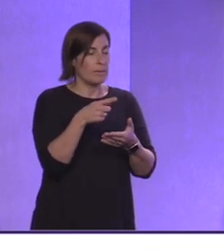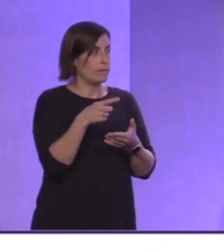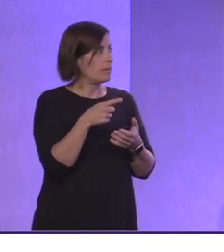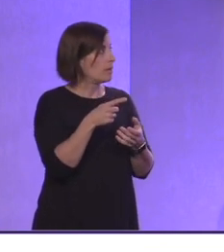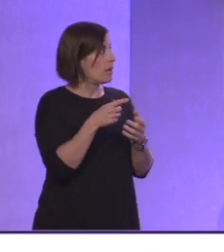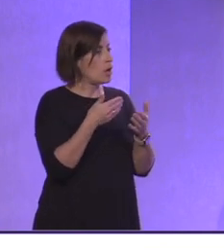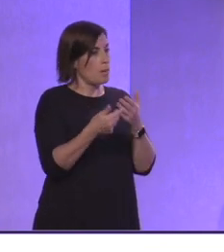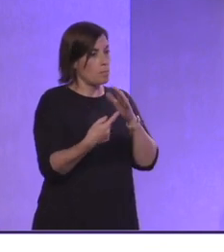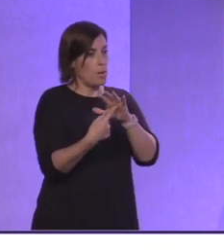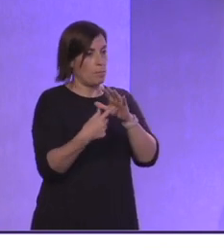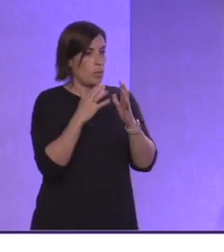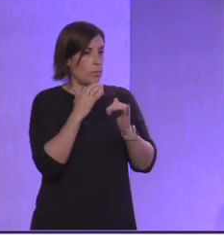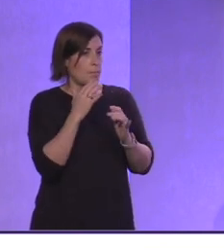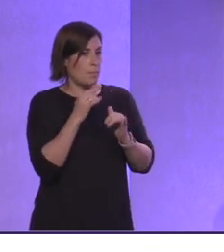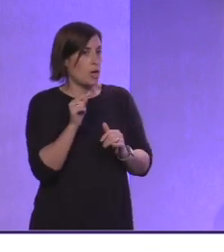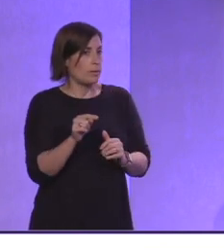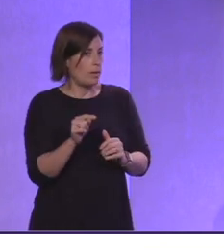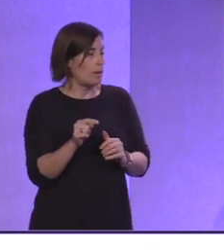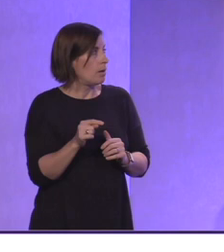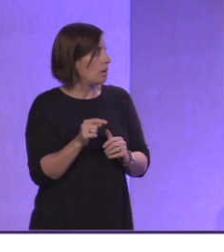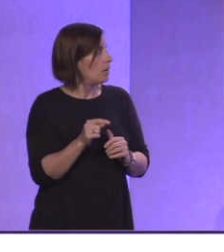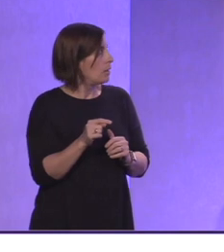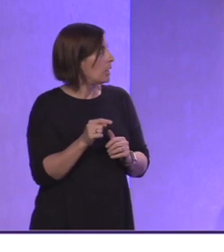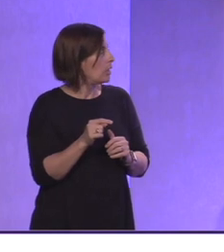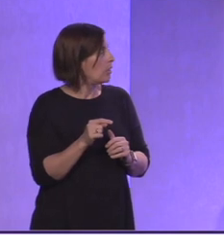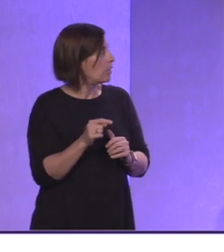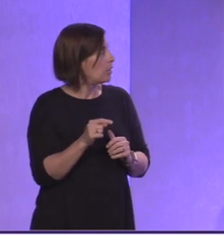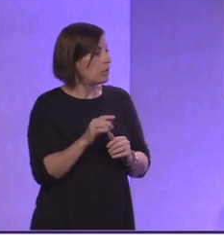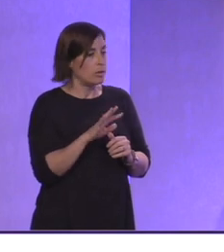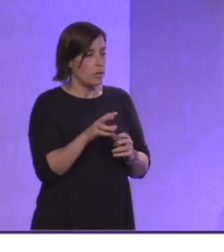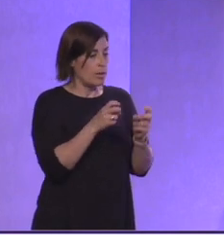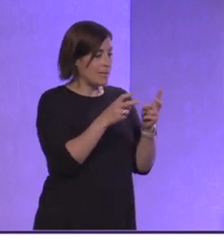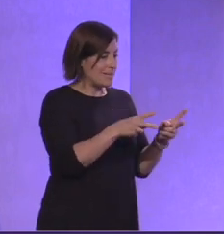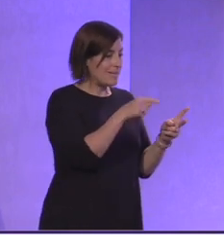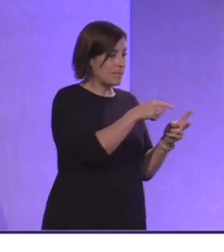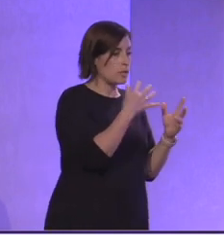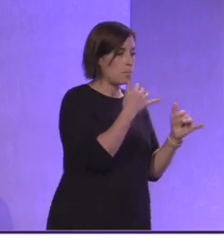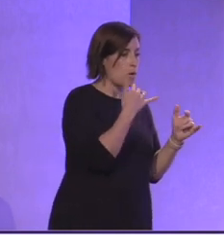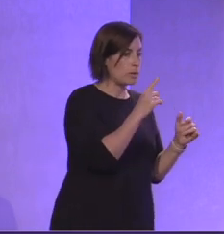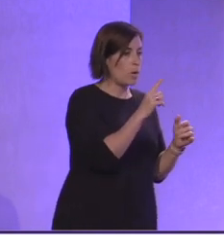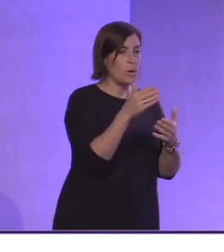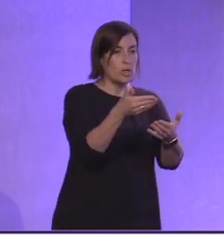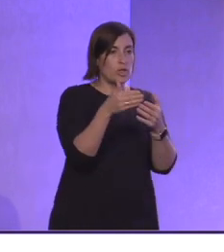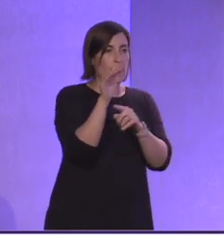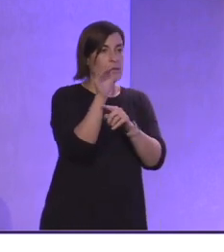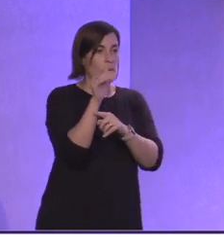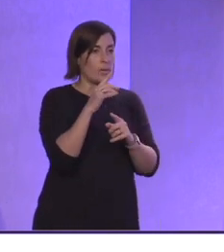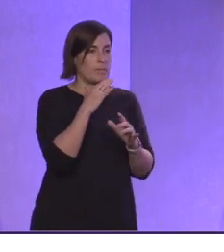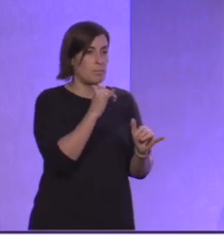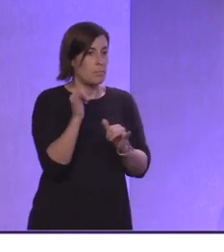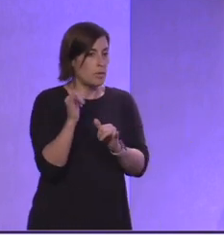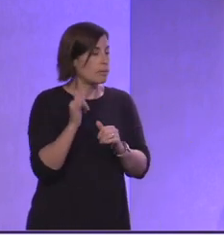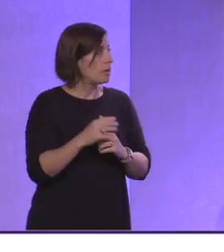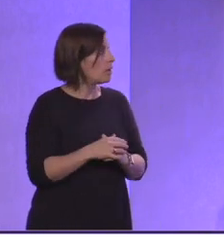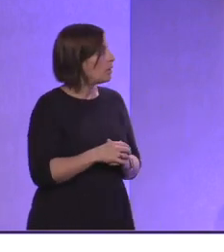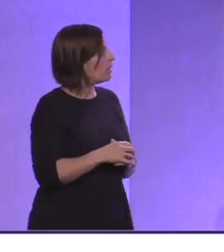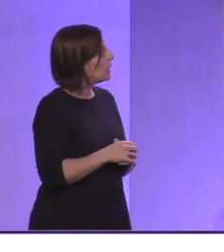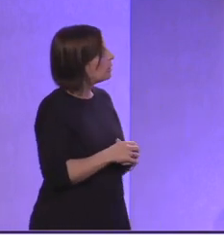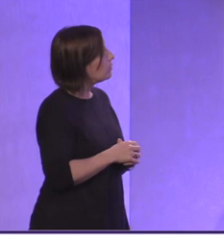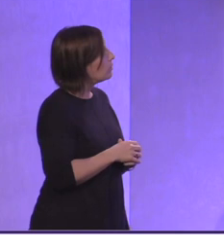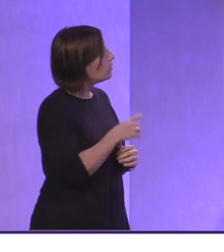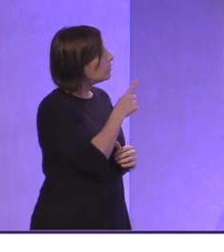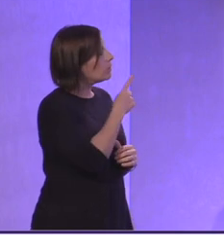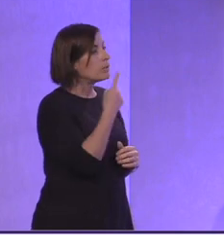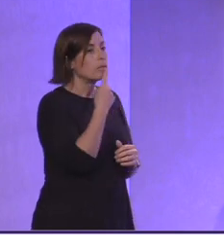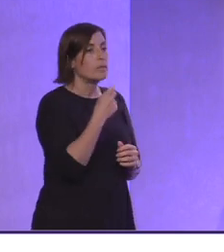more important to monitor our services rather than our systems itself. And this is where the red method comes in handy, according to which